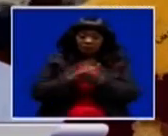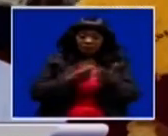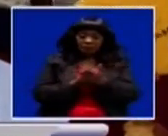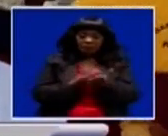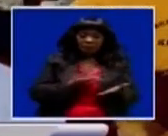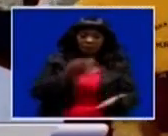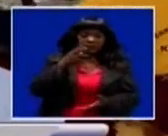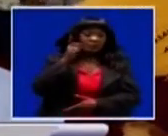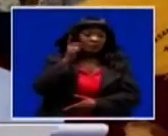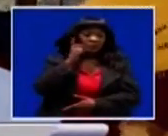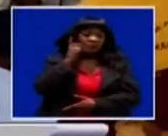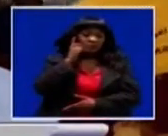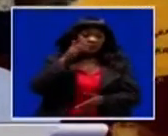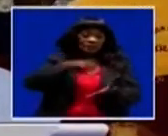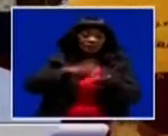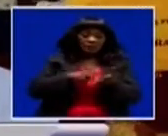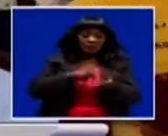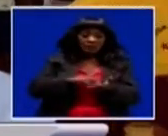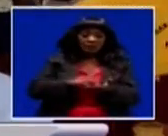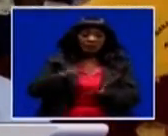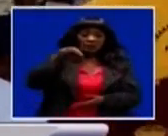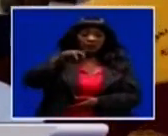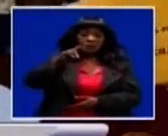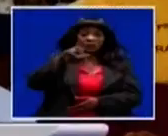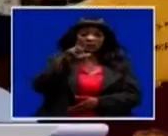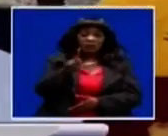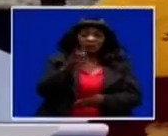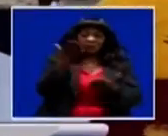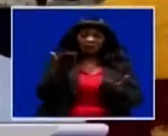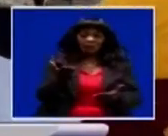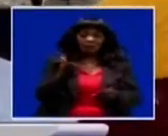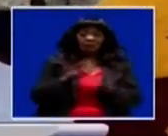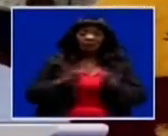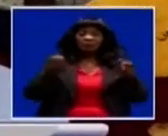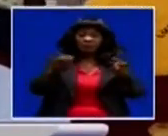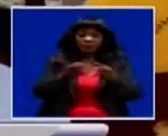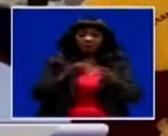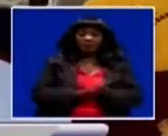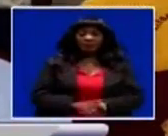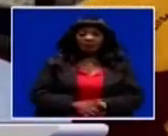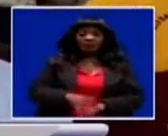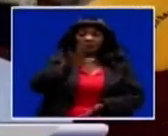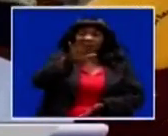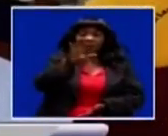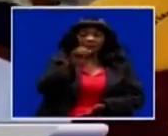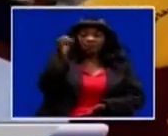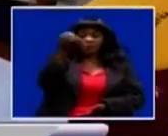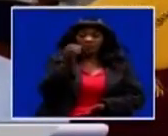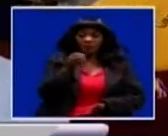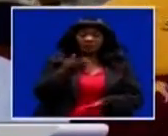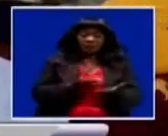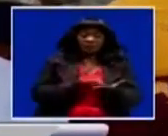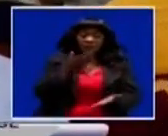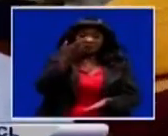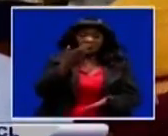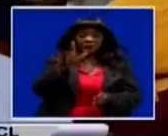dance, which will be held at Mulunguchi International Conference Center. So far, we've raised about 50% of the monies that we require